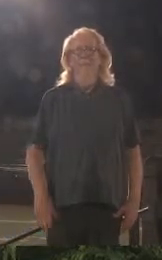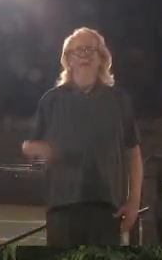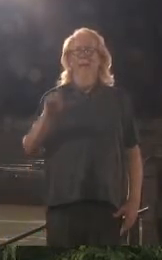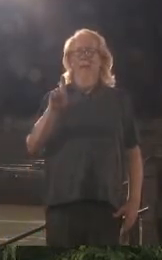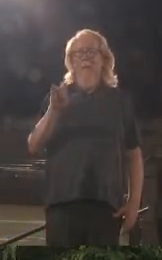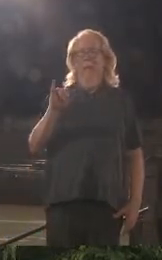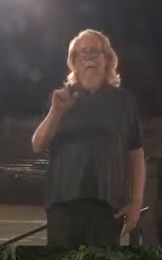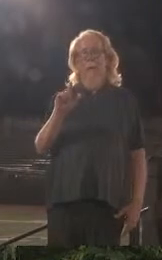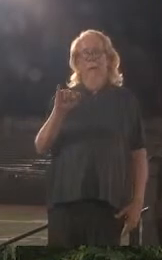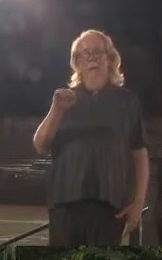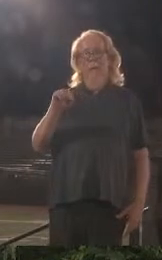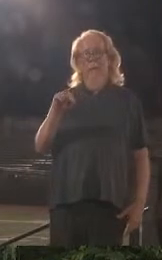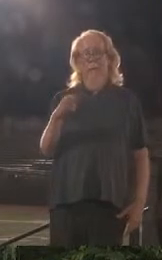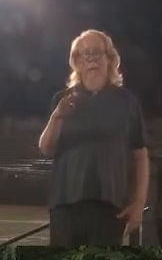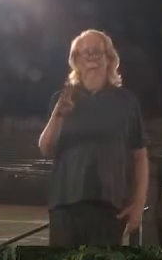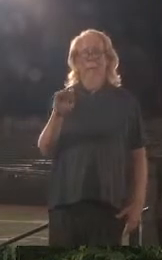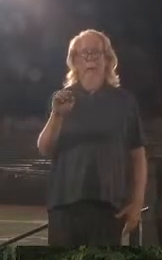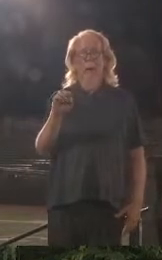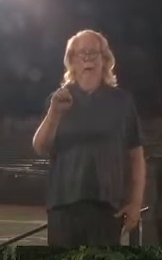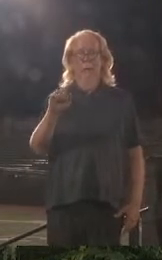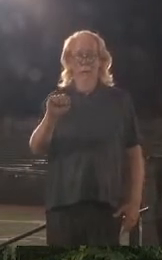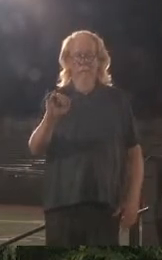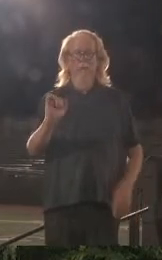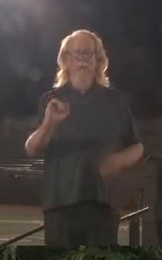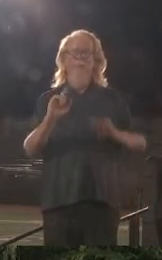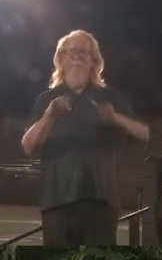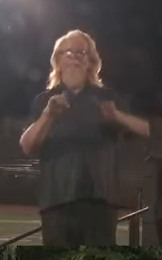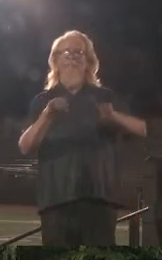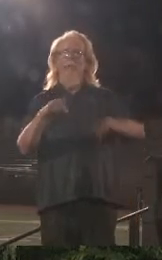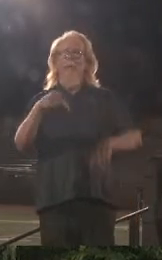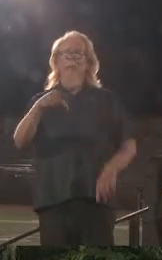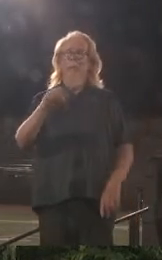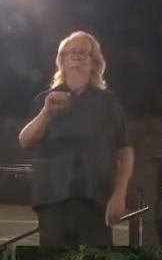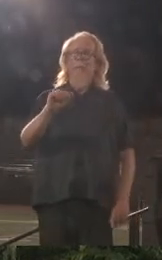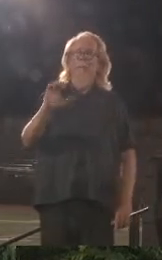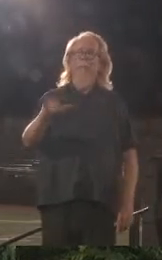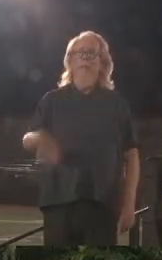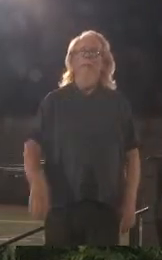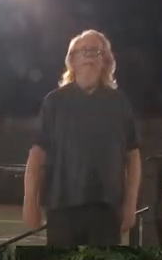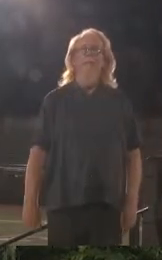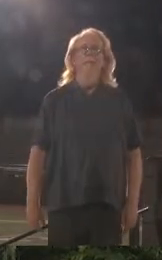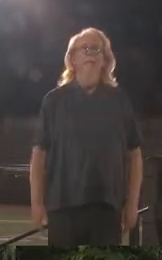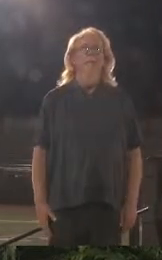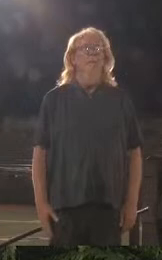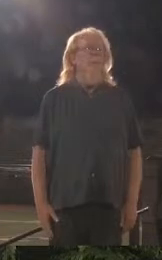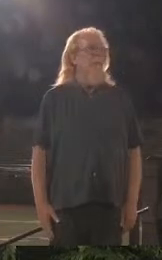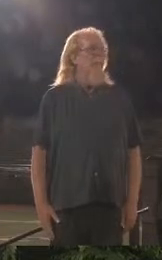Lilith Ray Banda will be attending Palo Alto College.